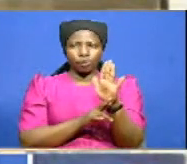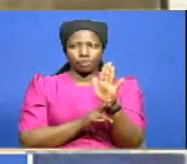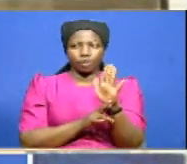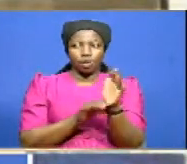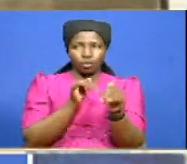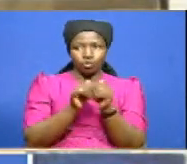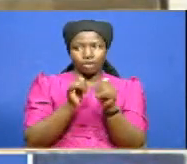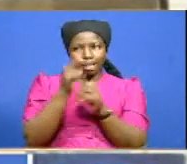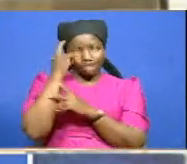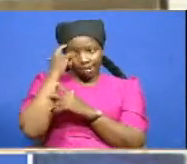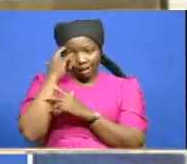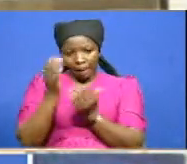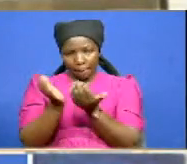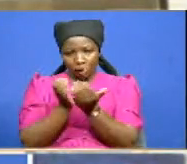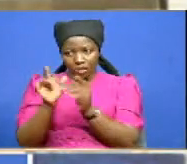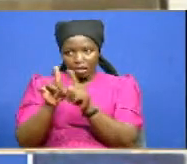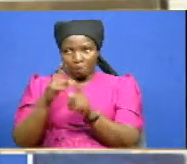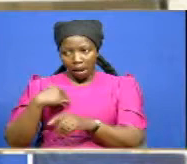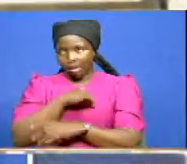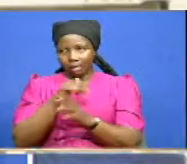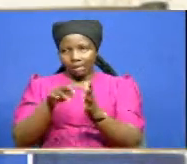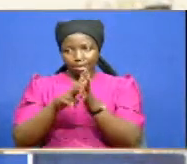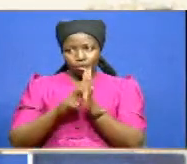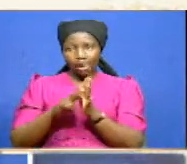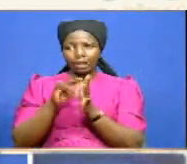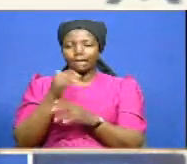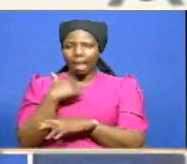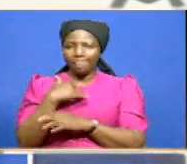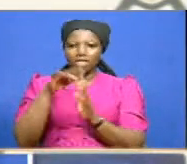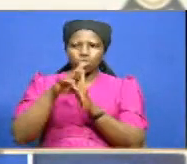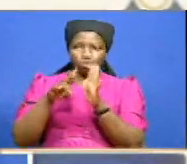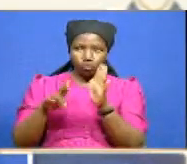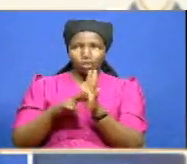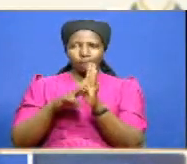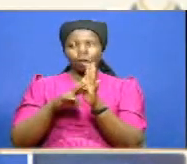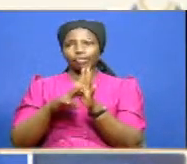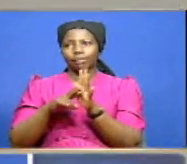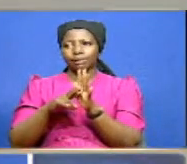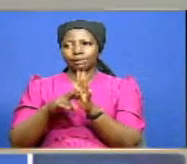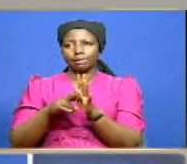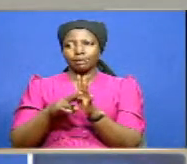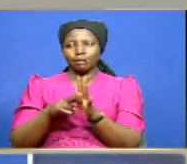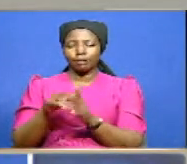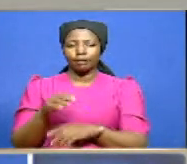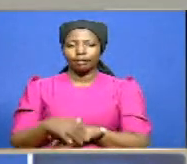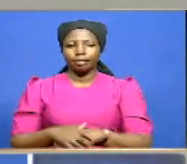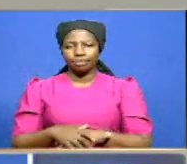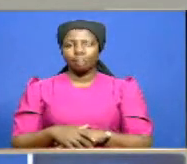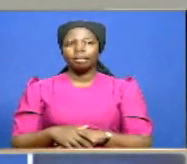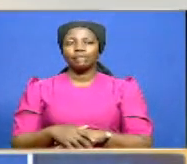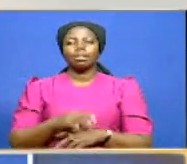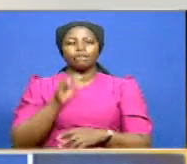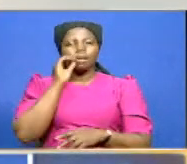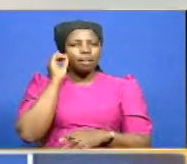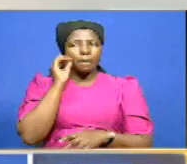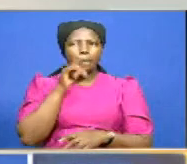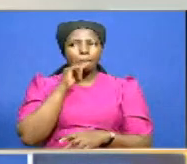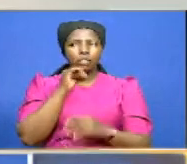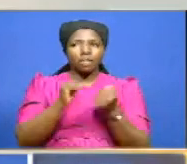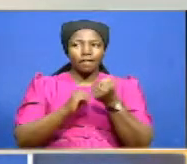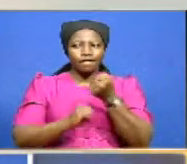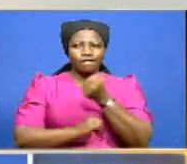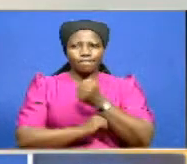think is what a business like ours requires or needs. Having grown so fast in the number of years we have. Homeboys founder and chairman Mike Rabah says